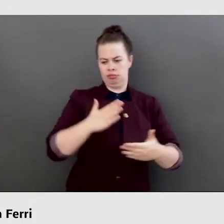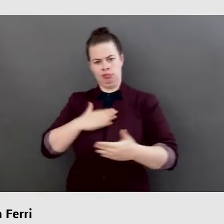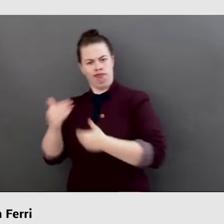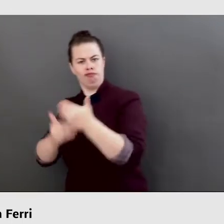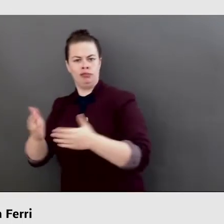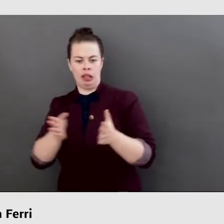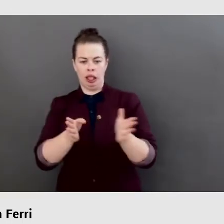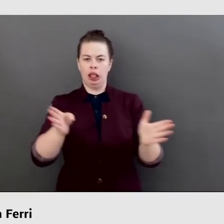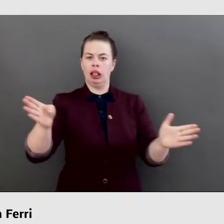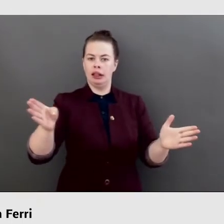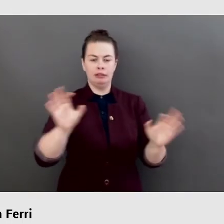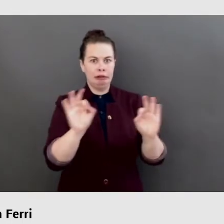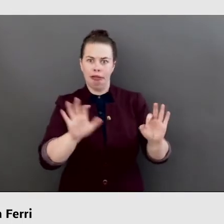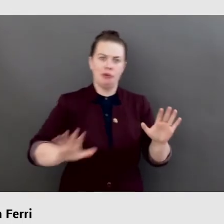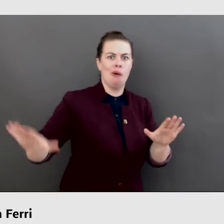approach.